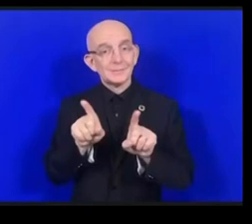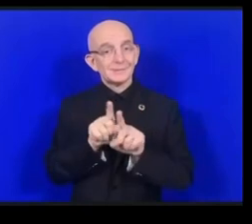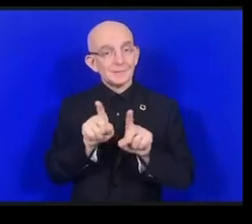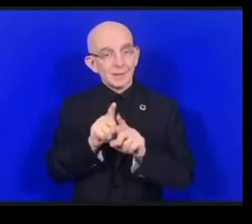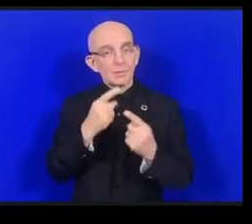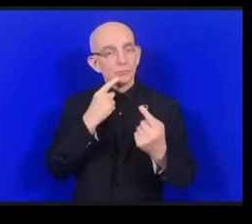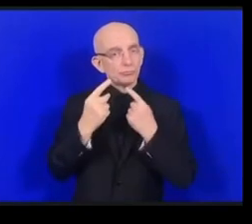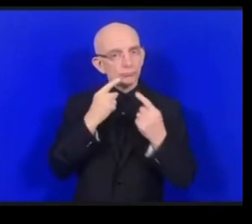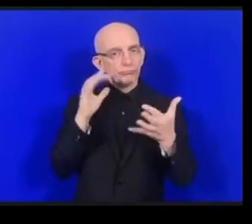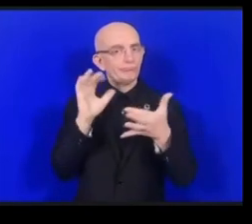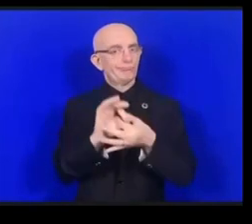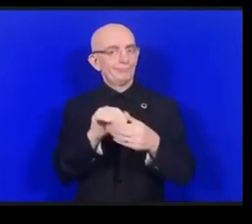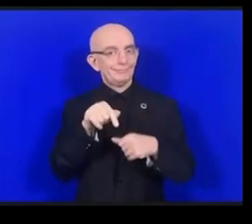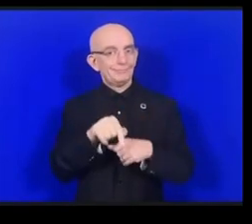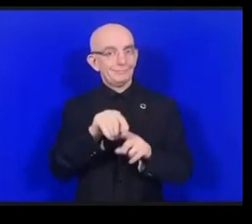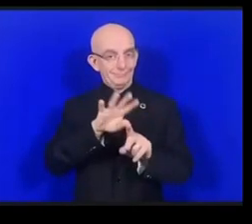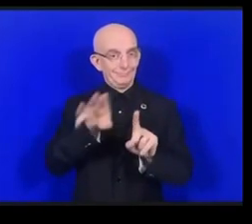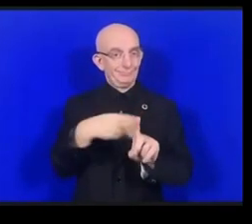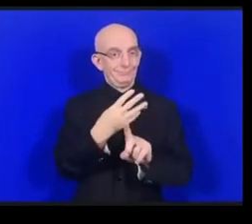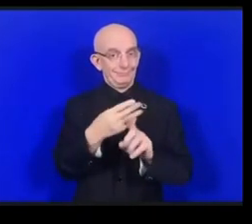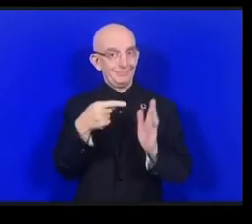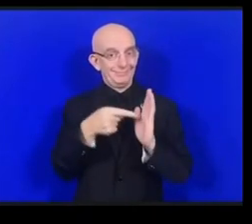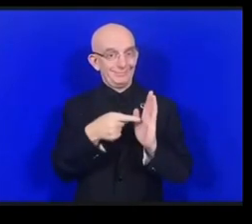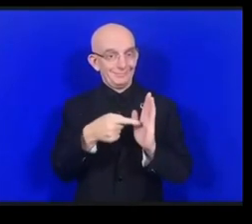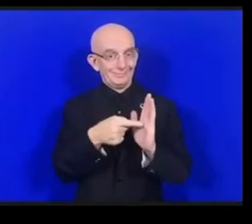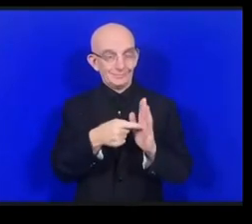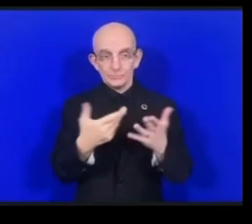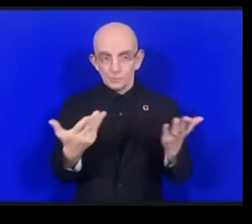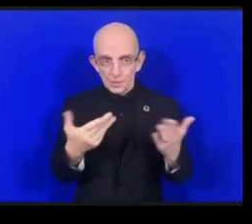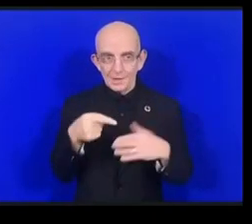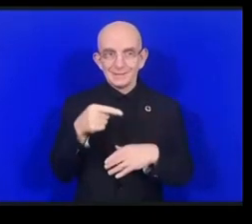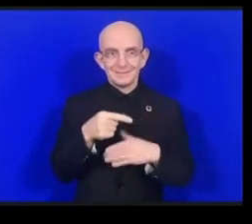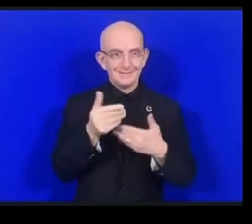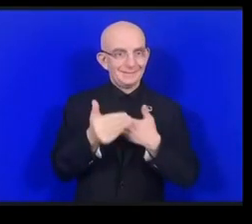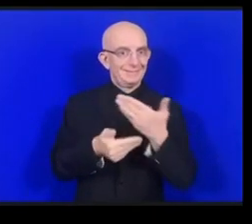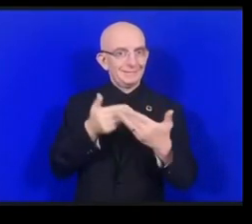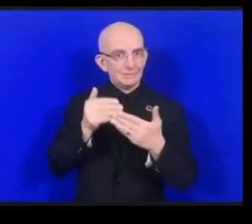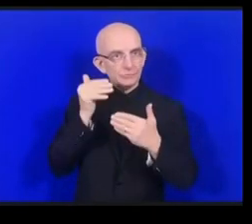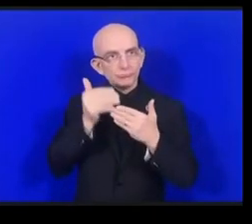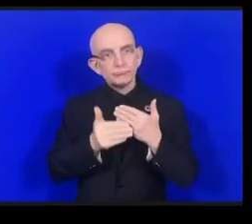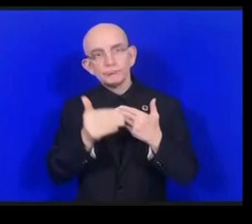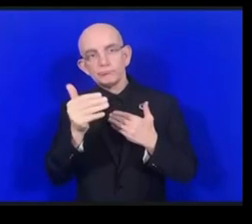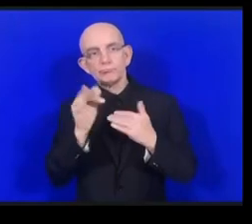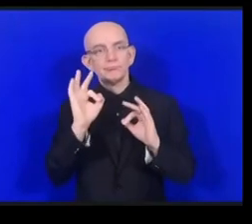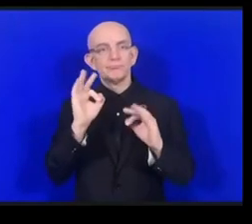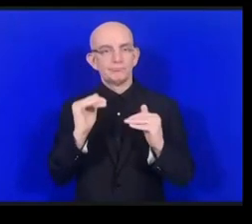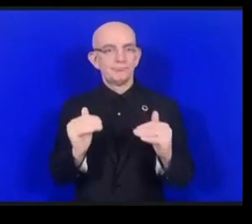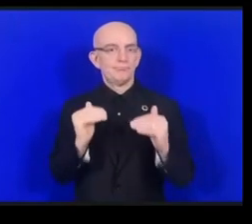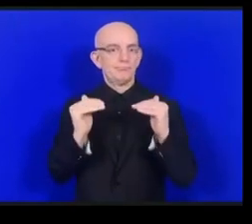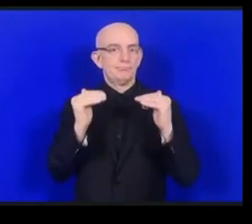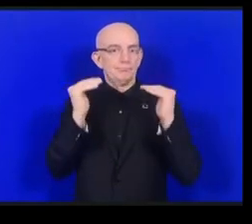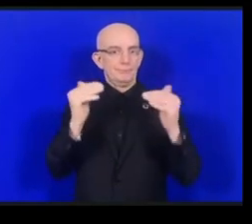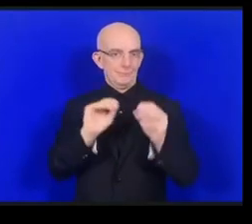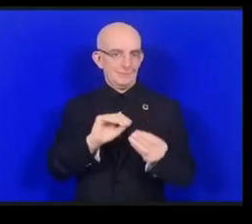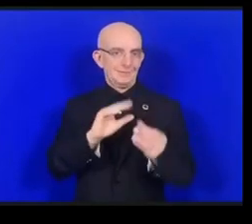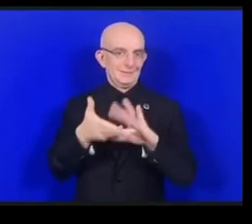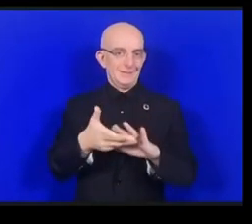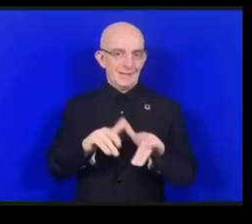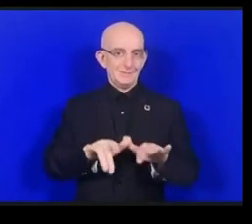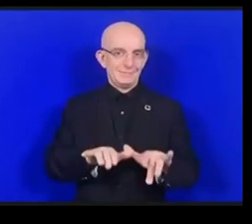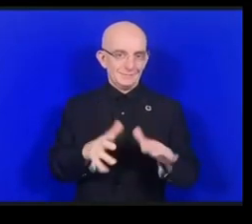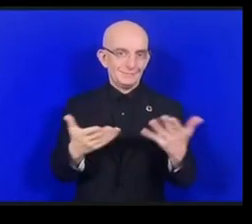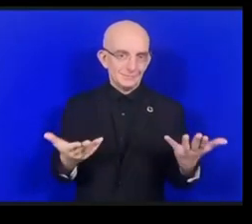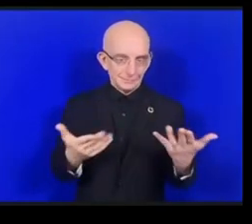to the better future of the internet of course s go are also uh linking with our